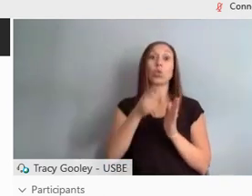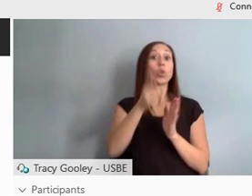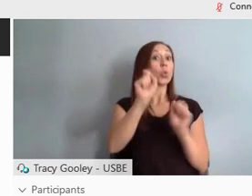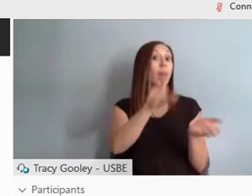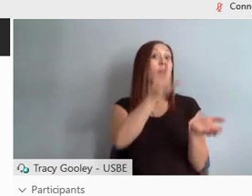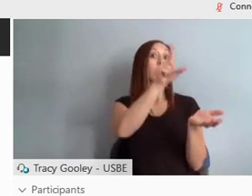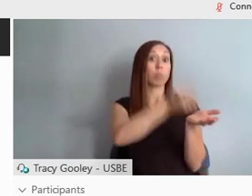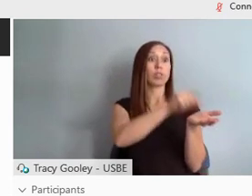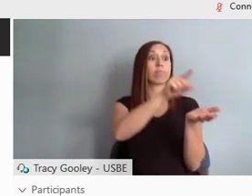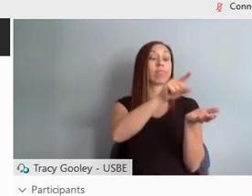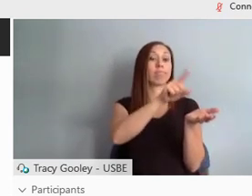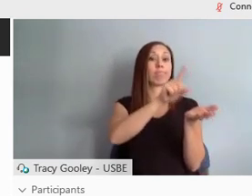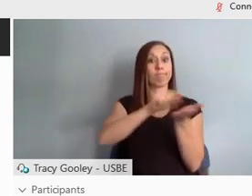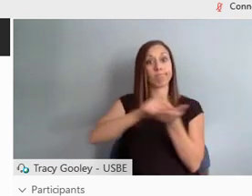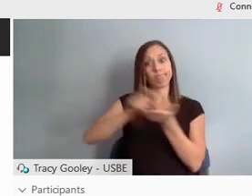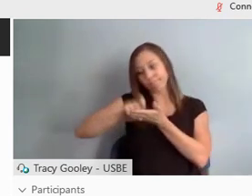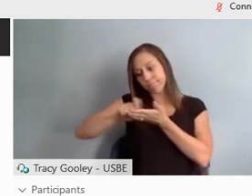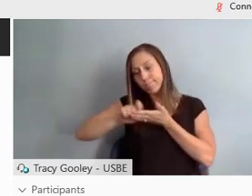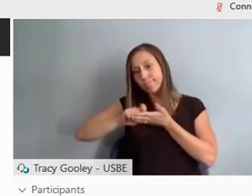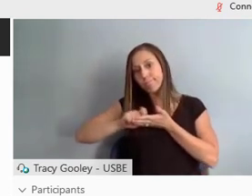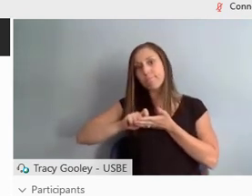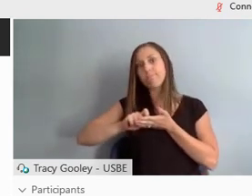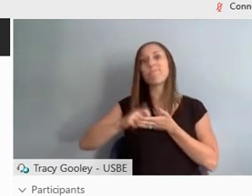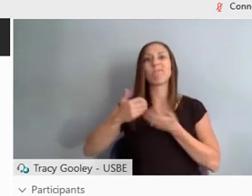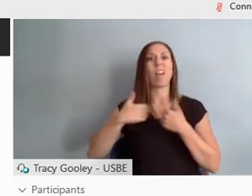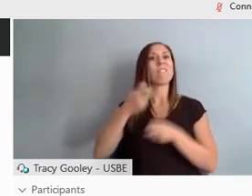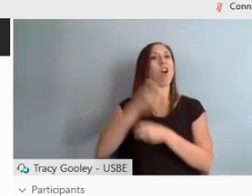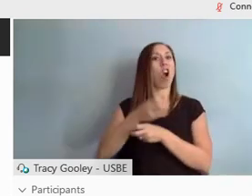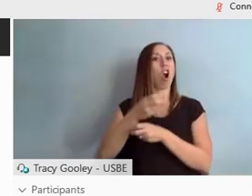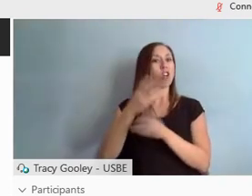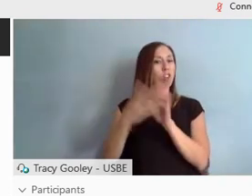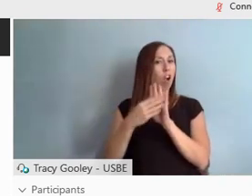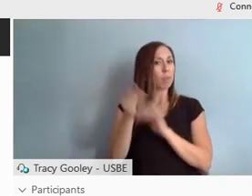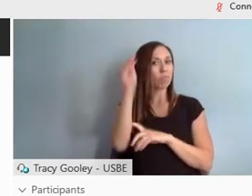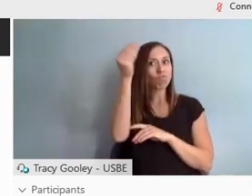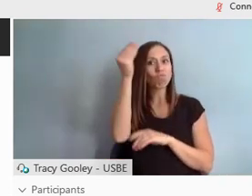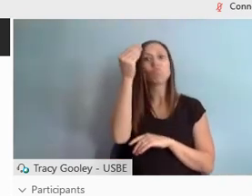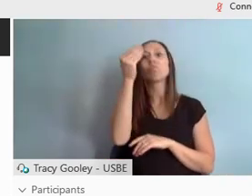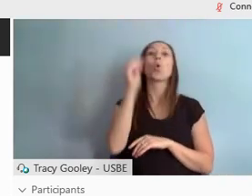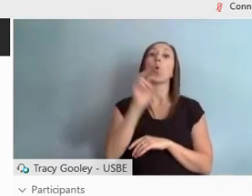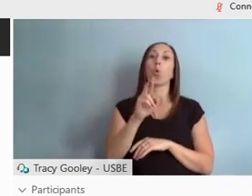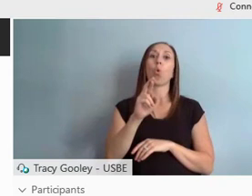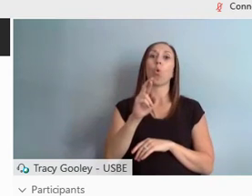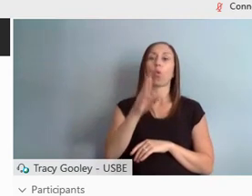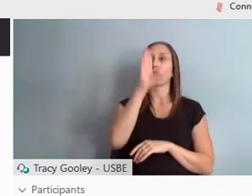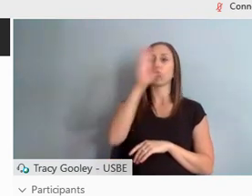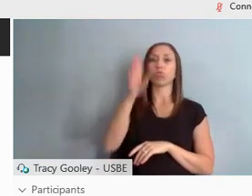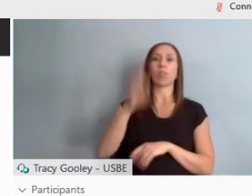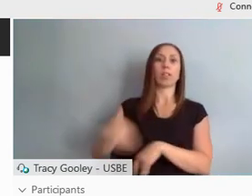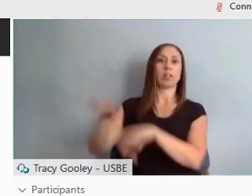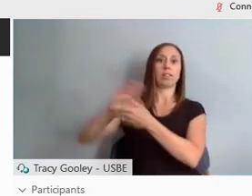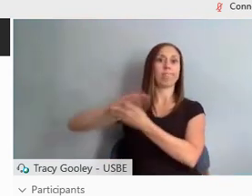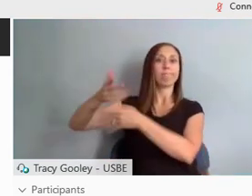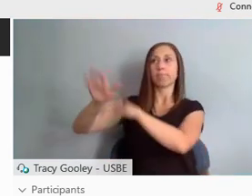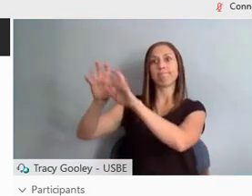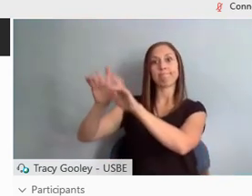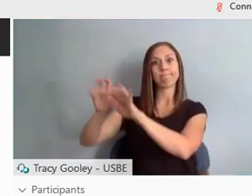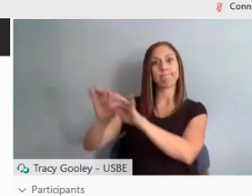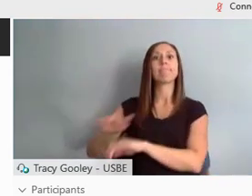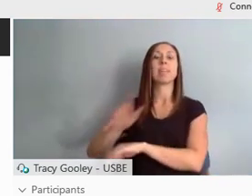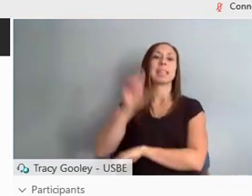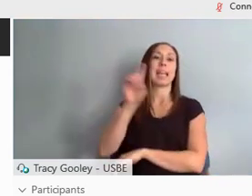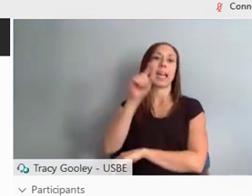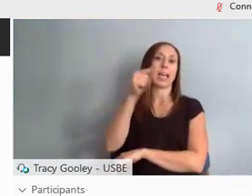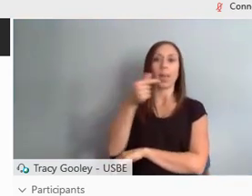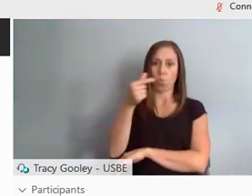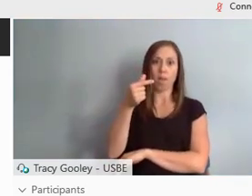paper copy to do paper pencil and have a hard copy for the student, or you can enter the data immediately into the data gateway and have